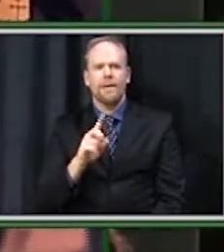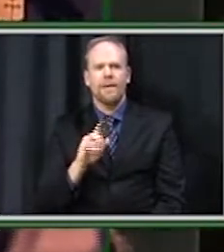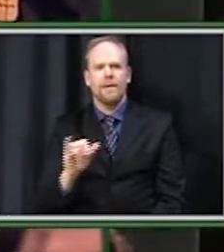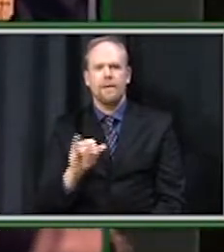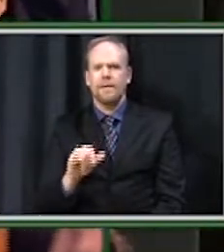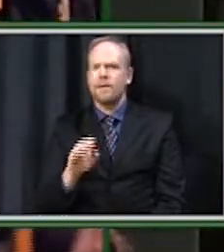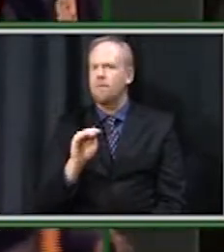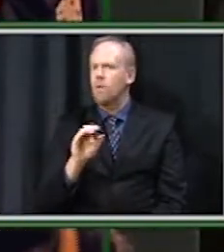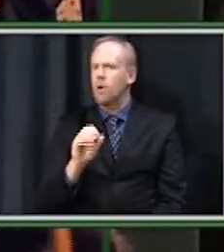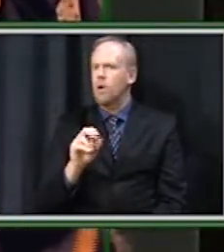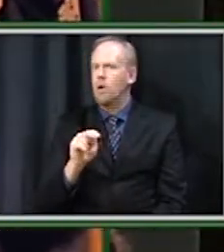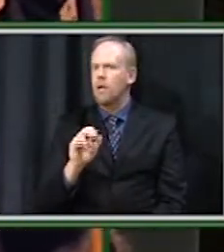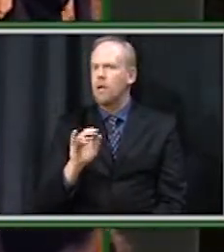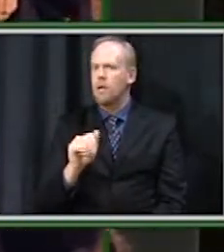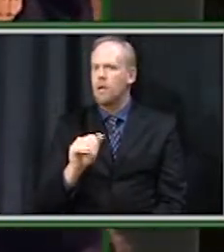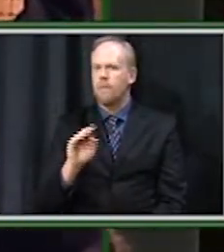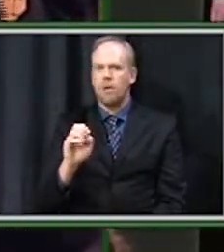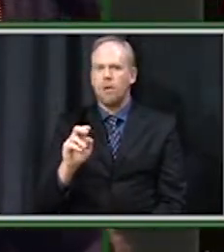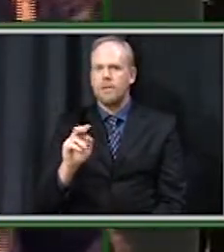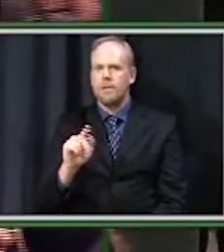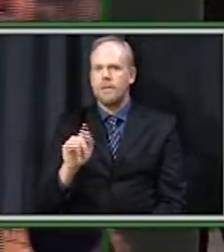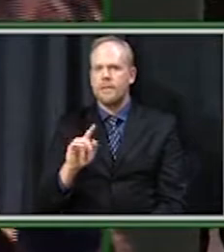Monica Martinez.